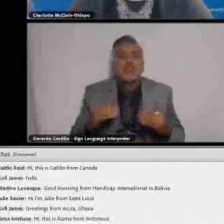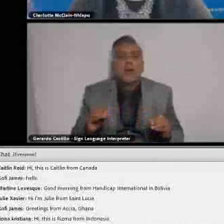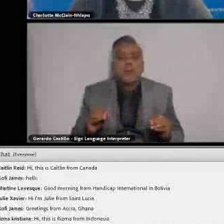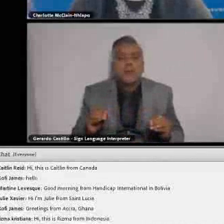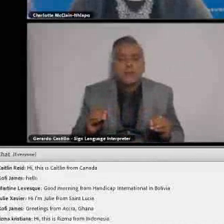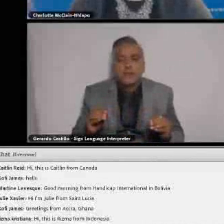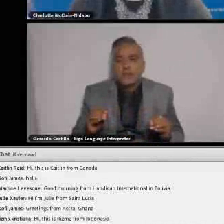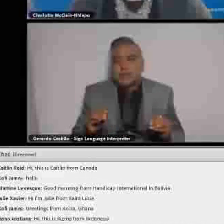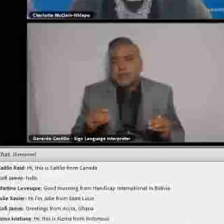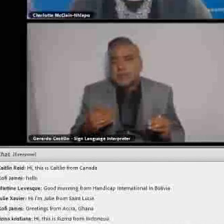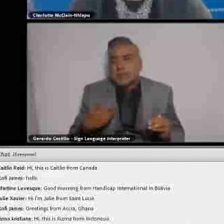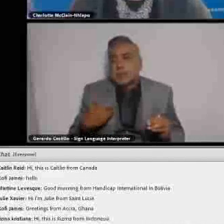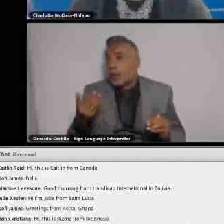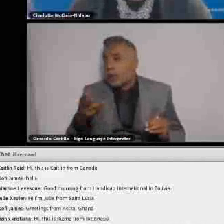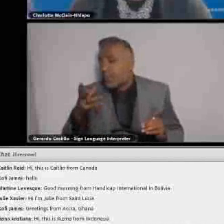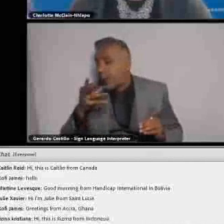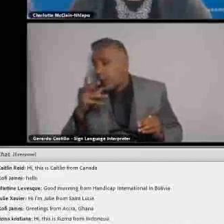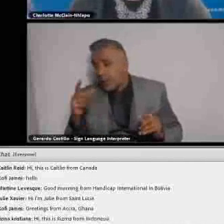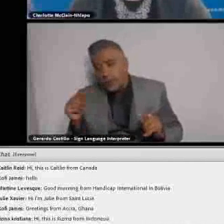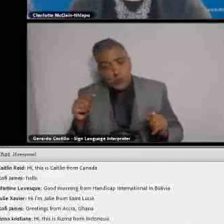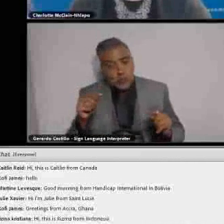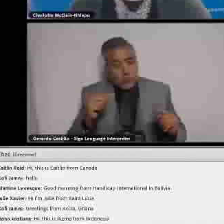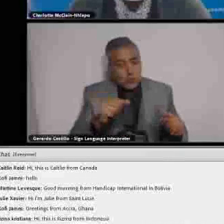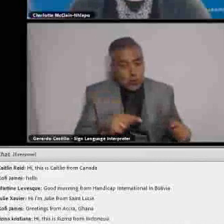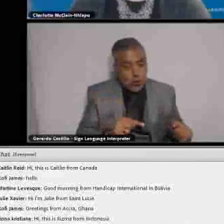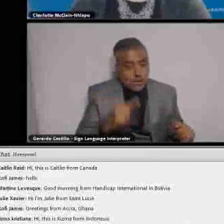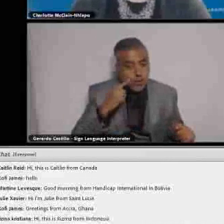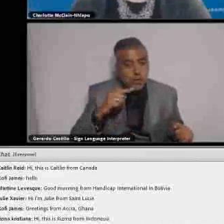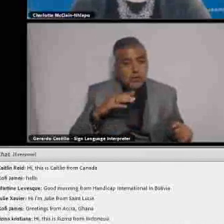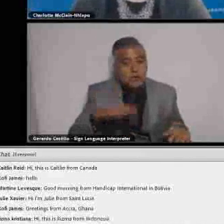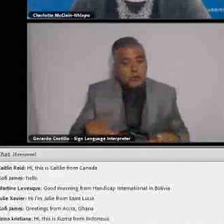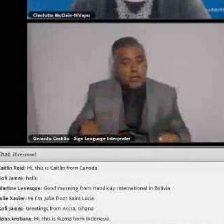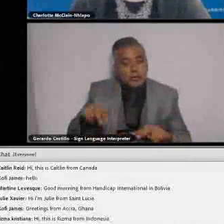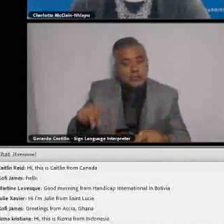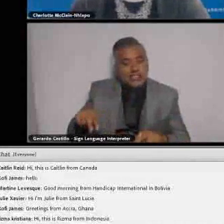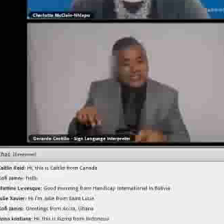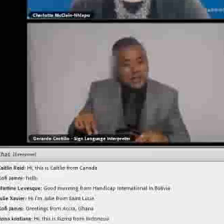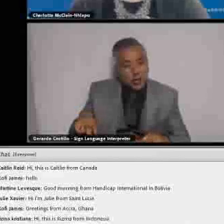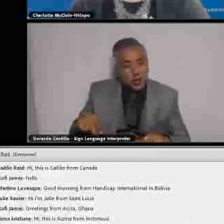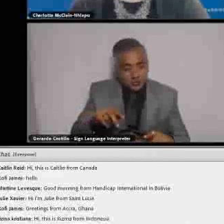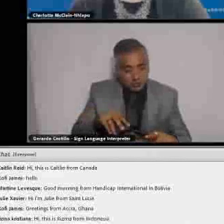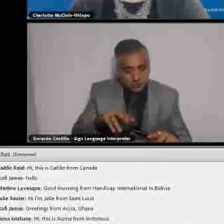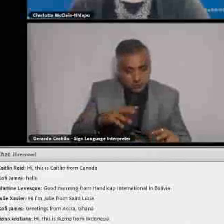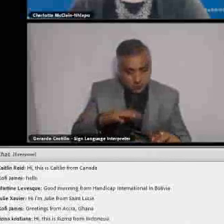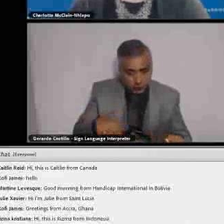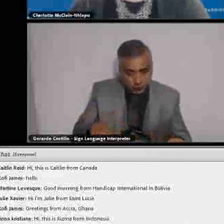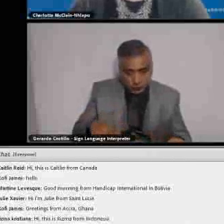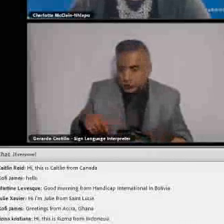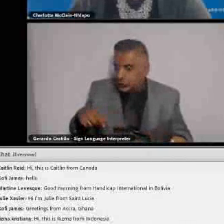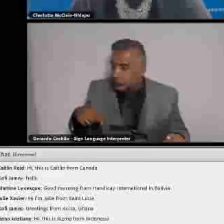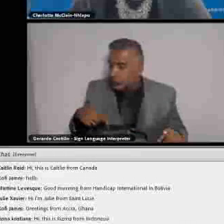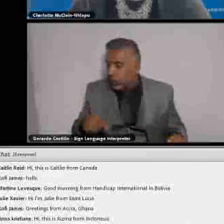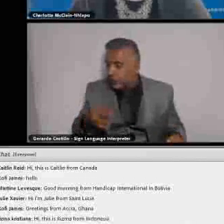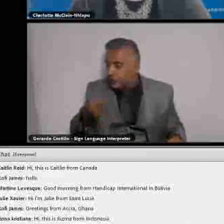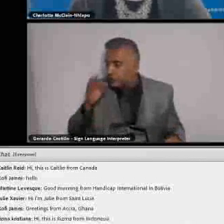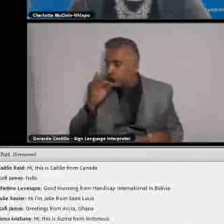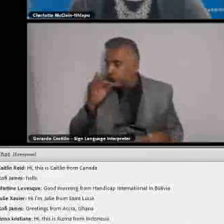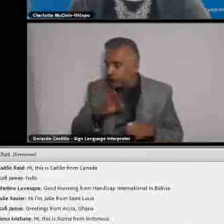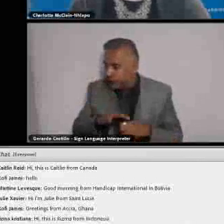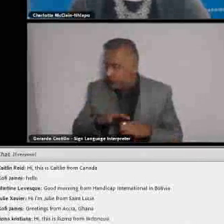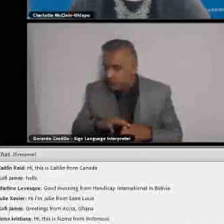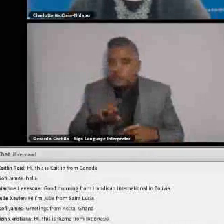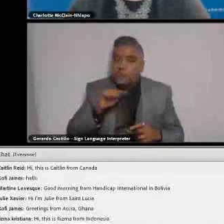Young mothers go and they can get child care for their children while they have a cup of tea. They give